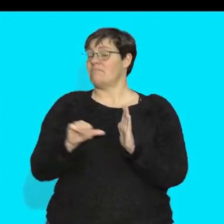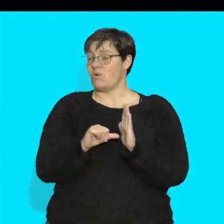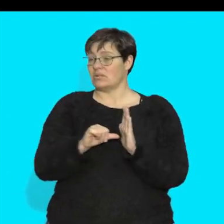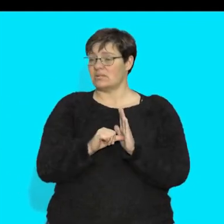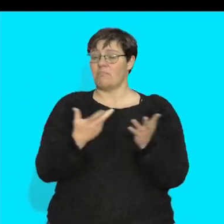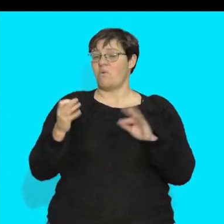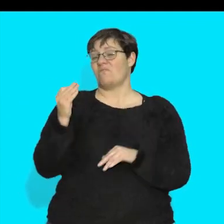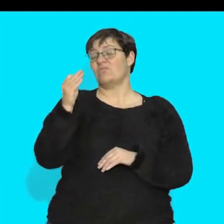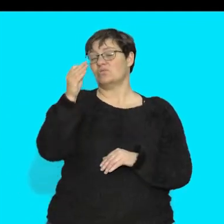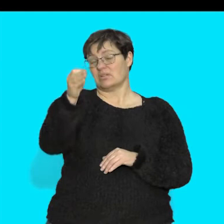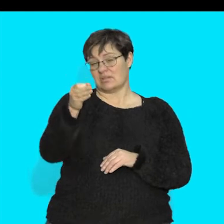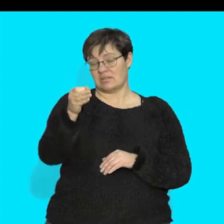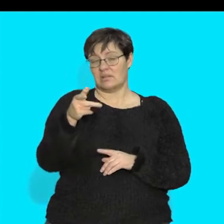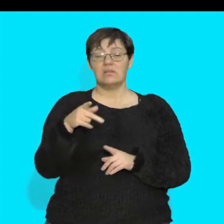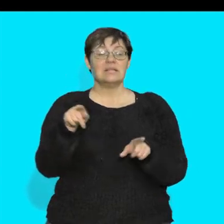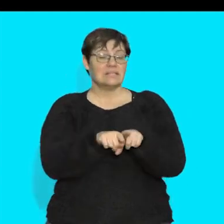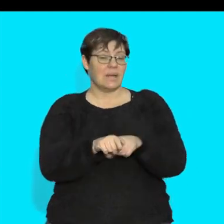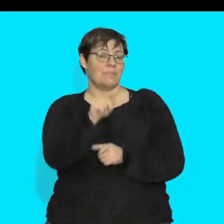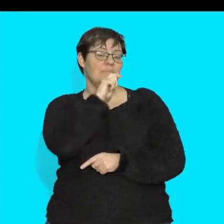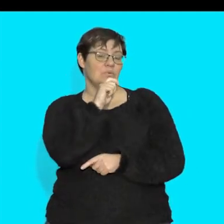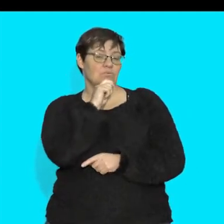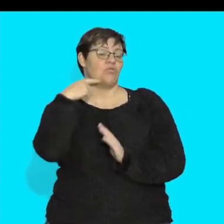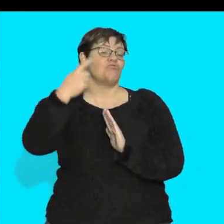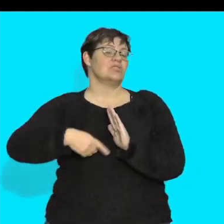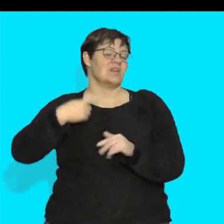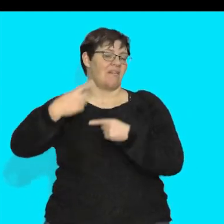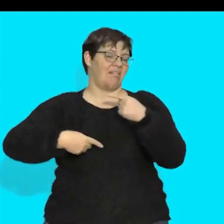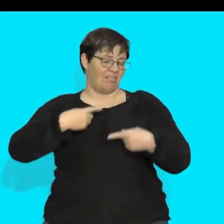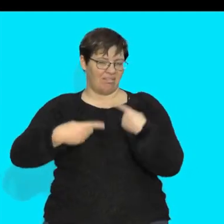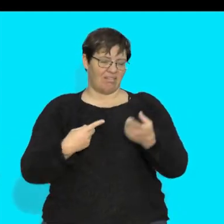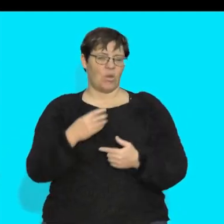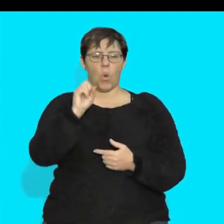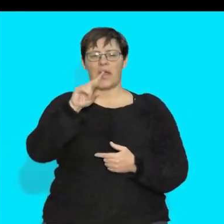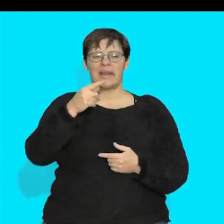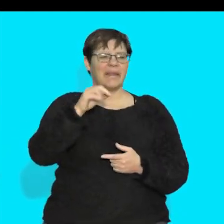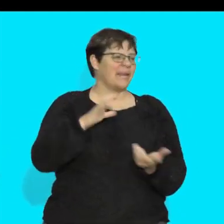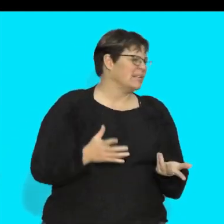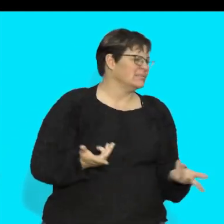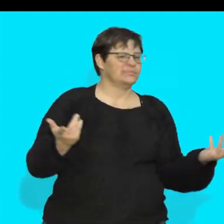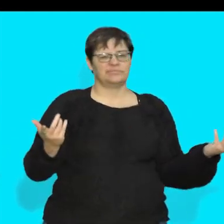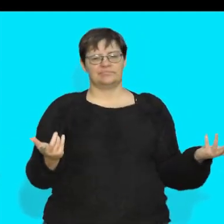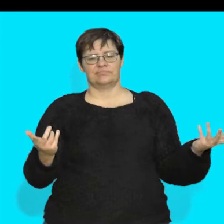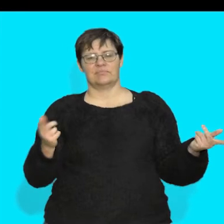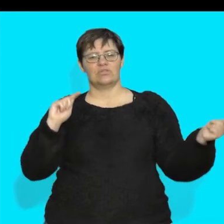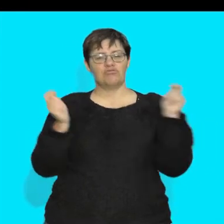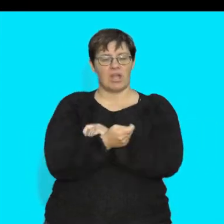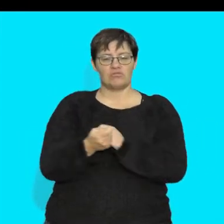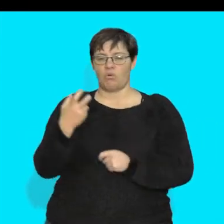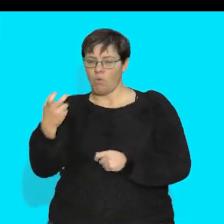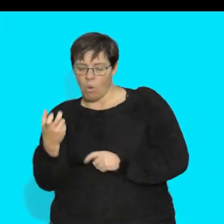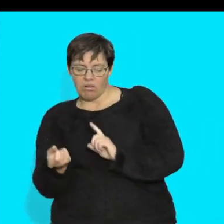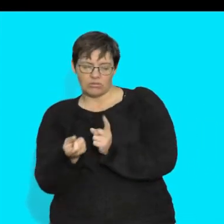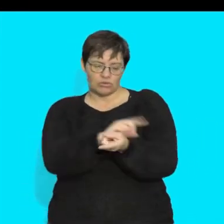important more in the future. It's also used in the recycling of organic things, changing coal